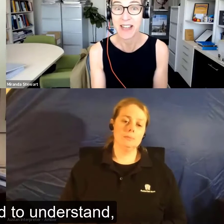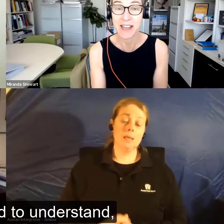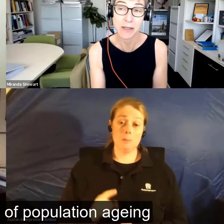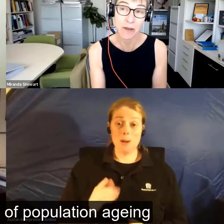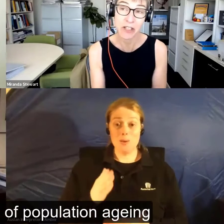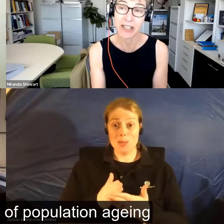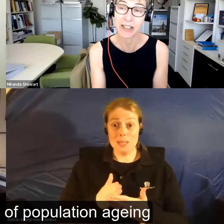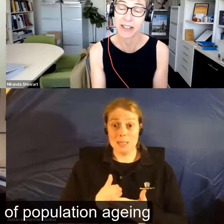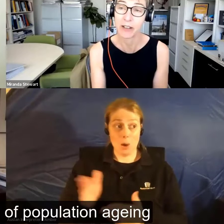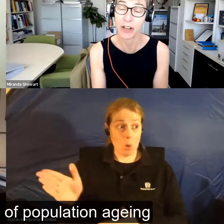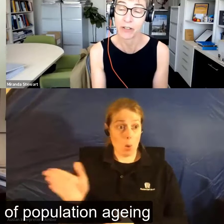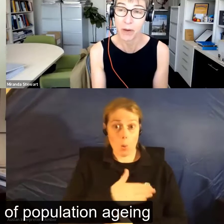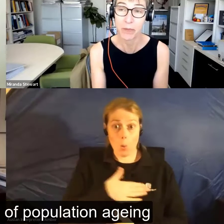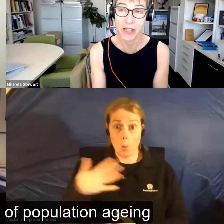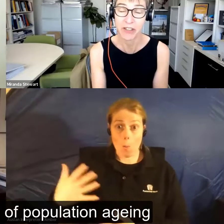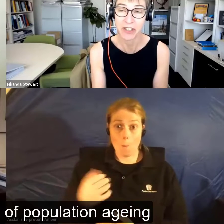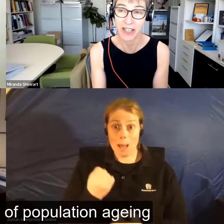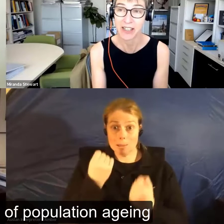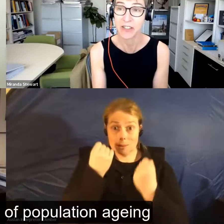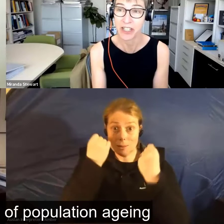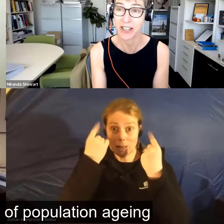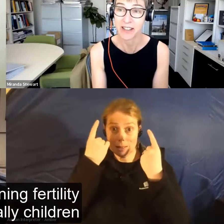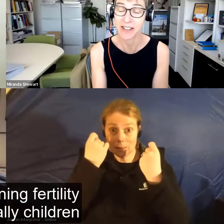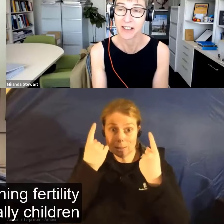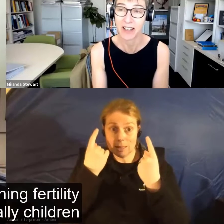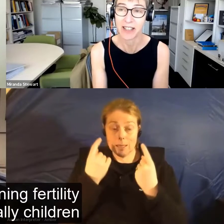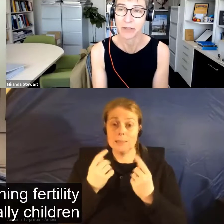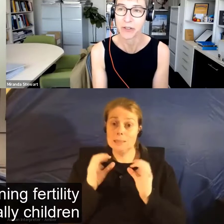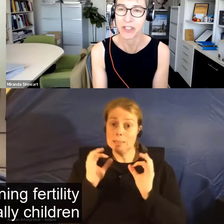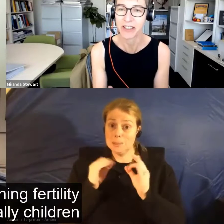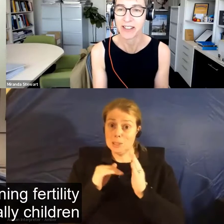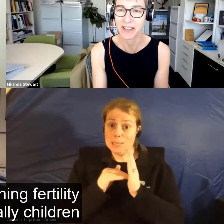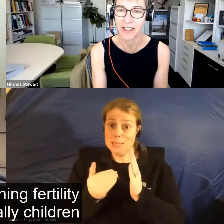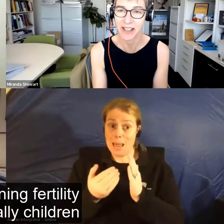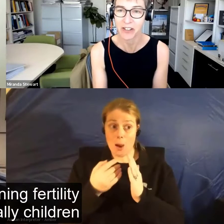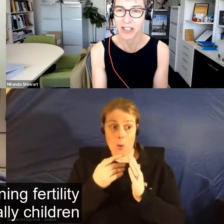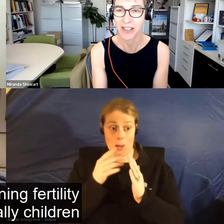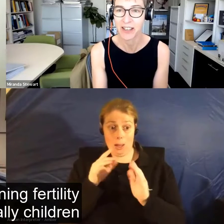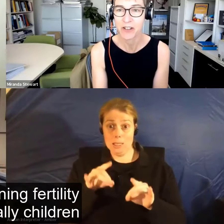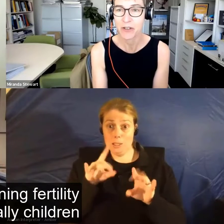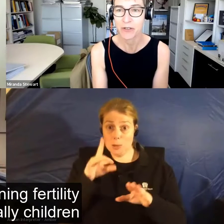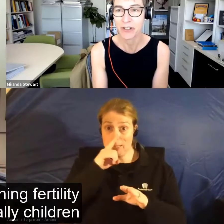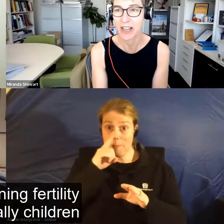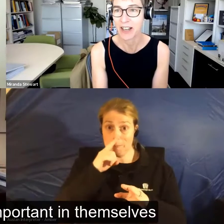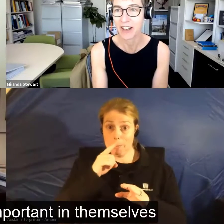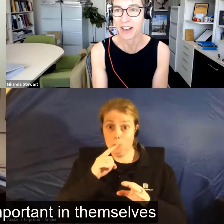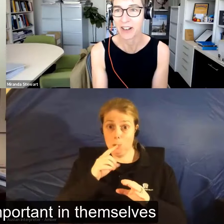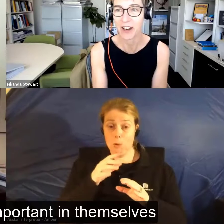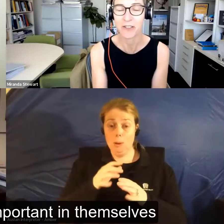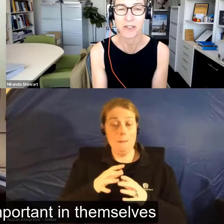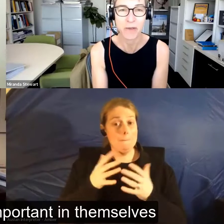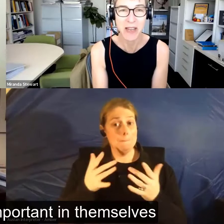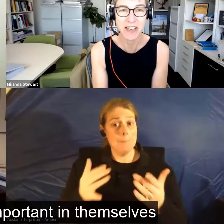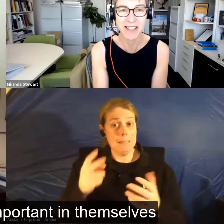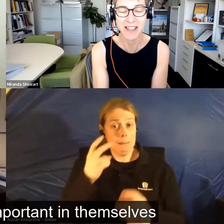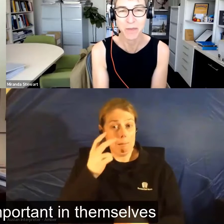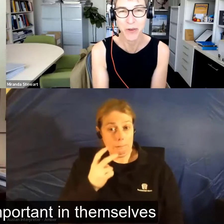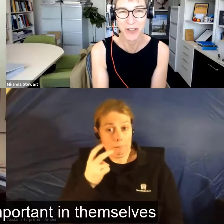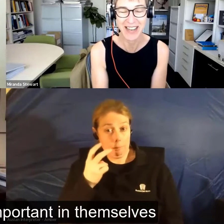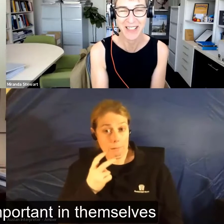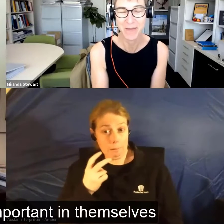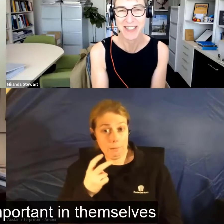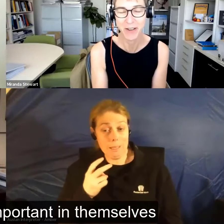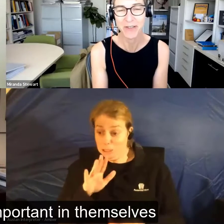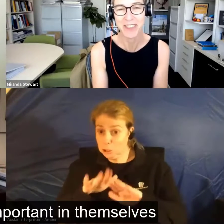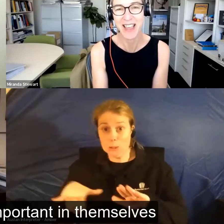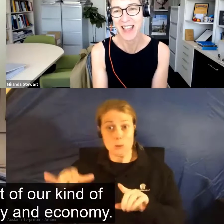to understand, especially in an era of population aging and declining fertility, that actually children are tremendously